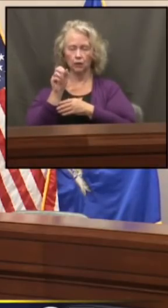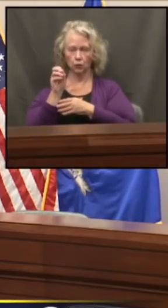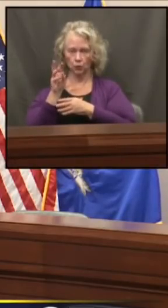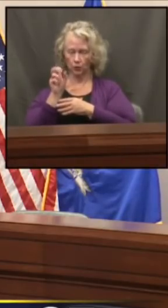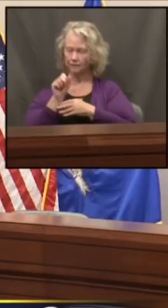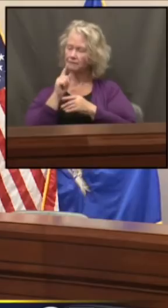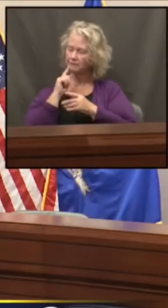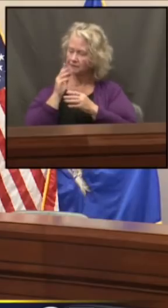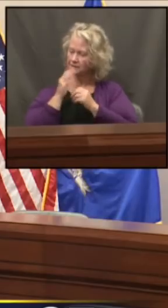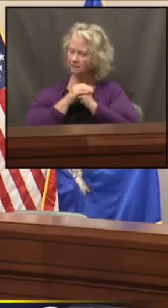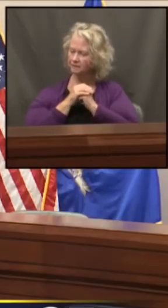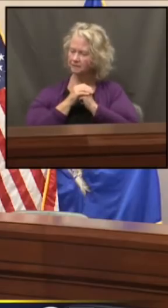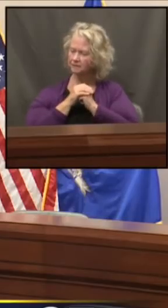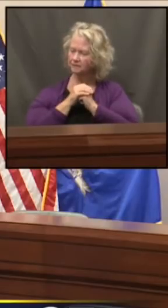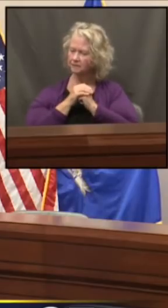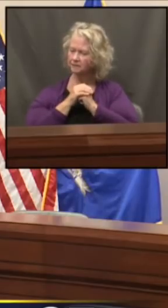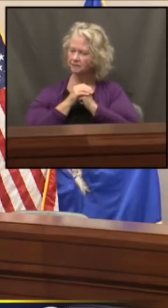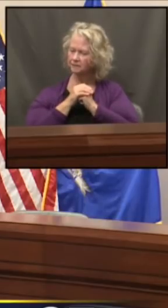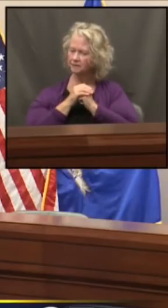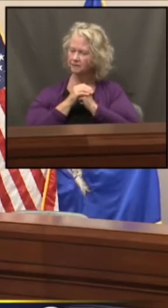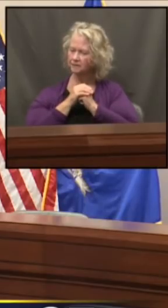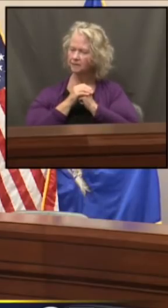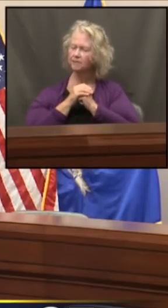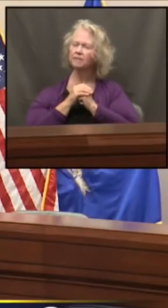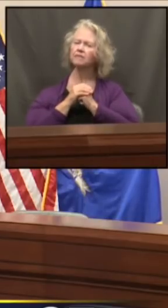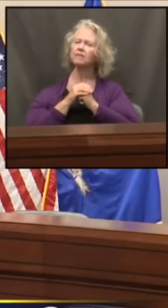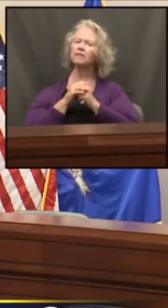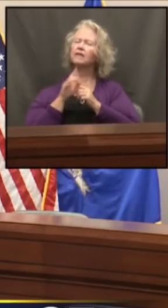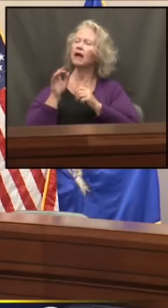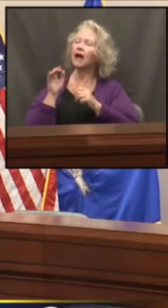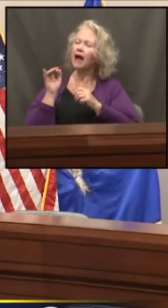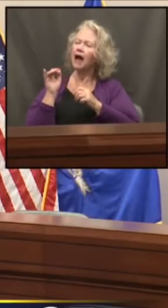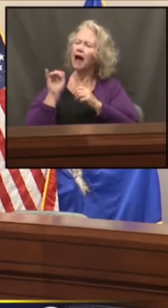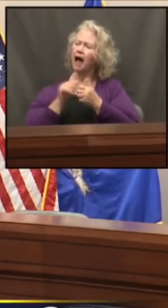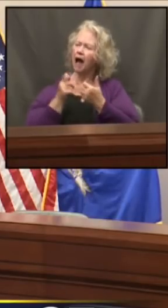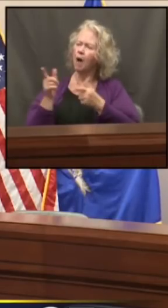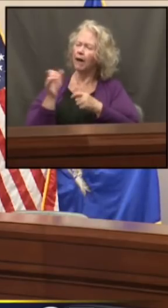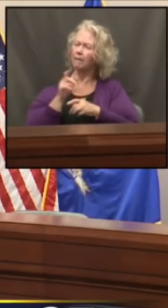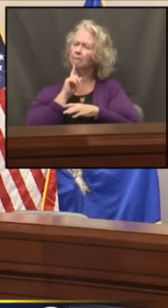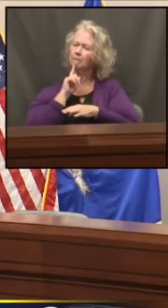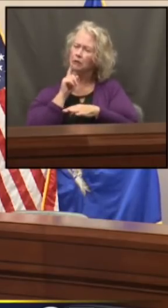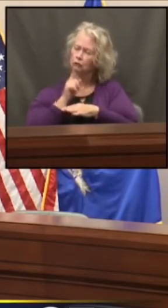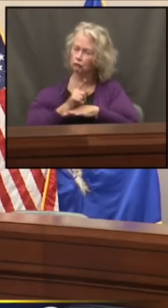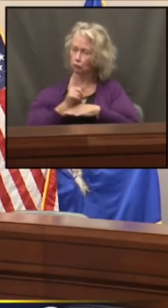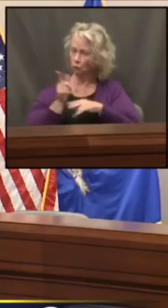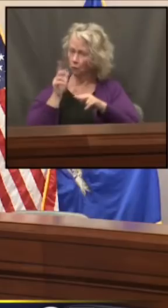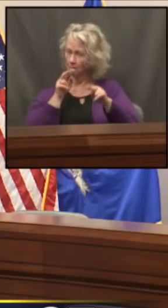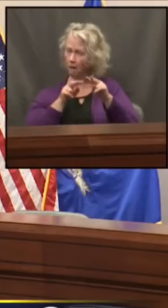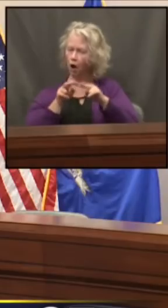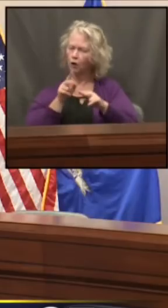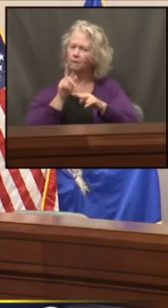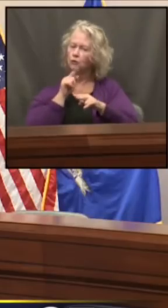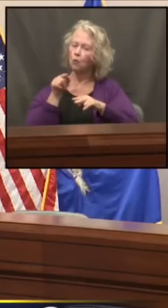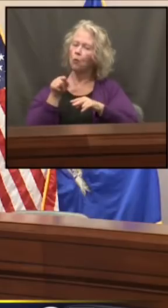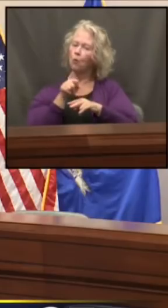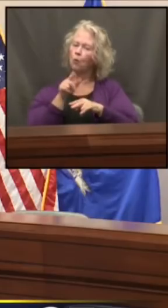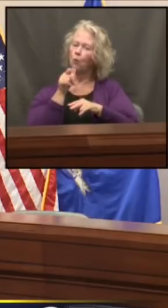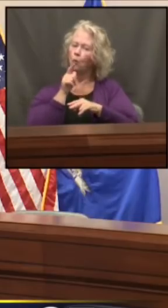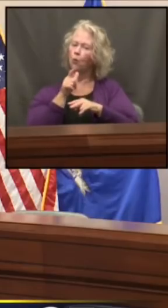Is the state doing anything to make sure only people who are eligible get the booster, and how will that be monitored?